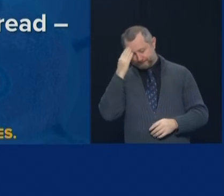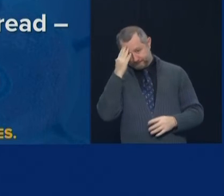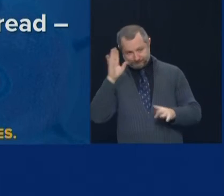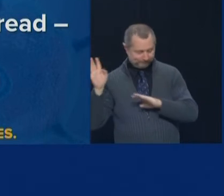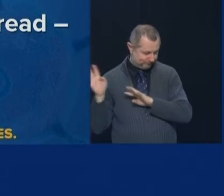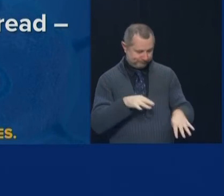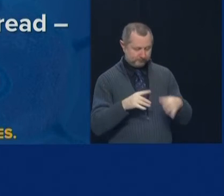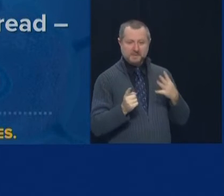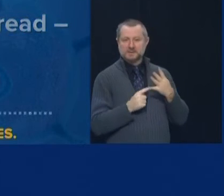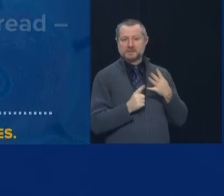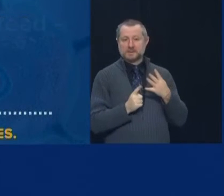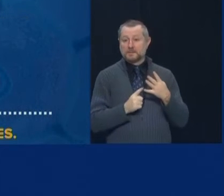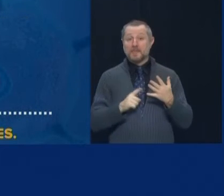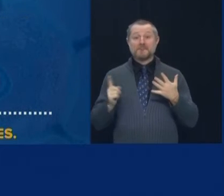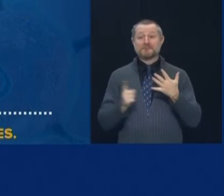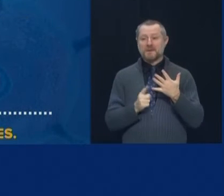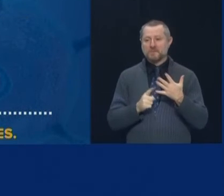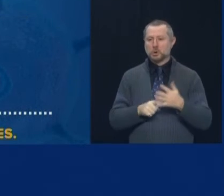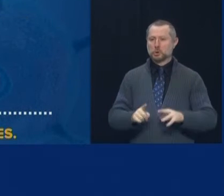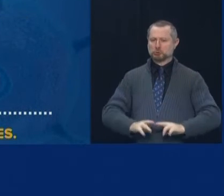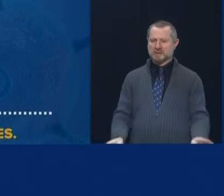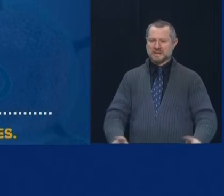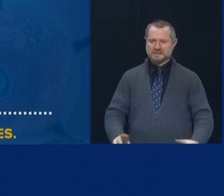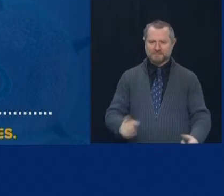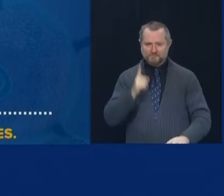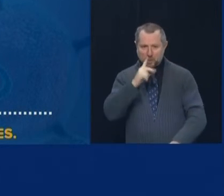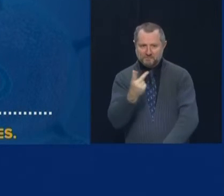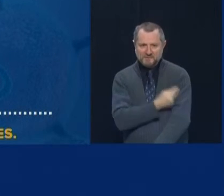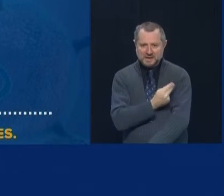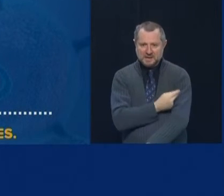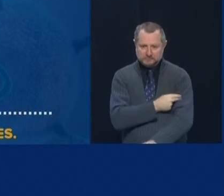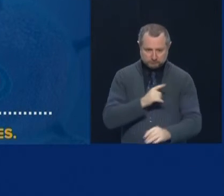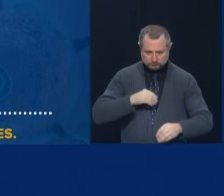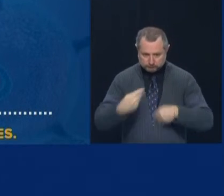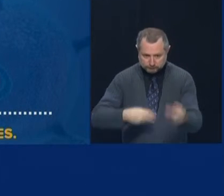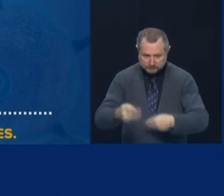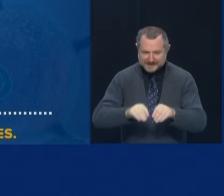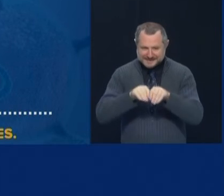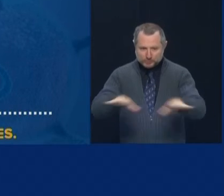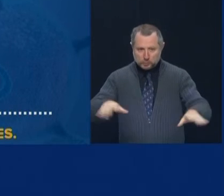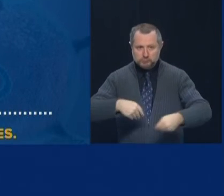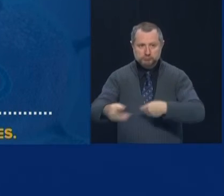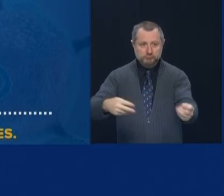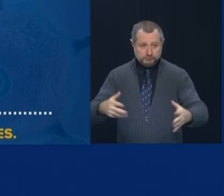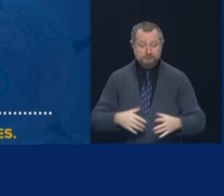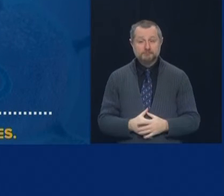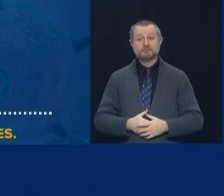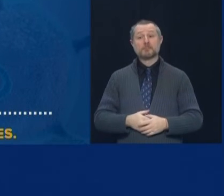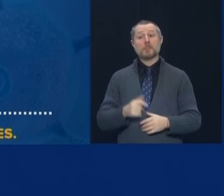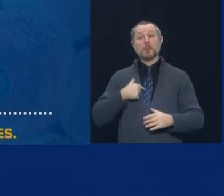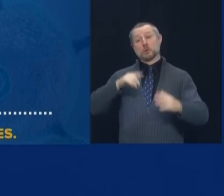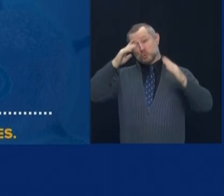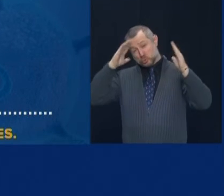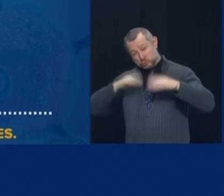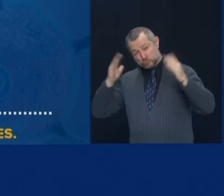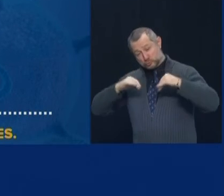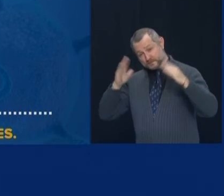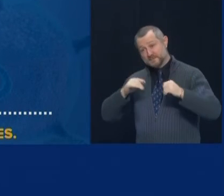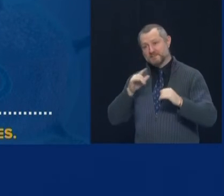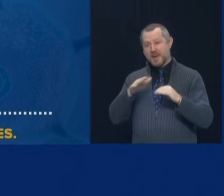5th, get ready for the vaccine distribution. We hope for a flattening of the